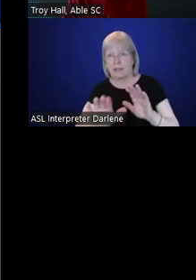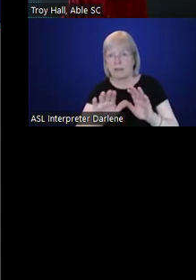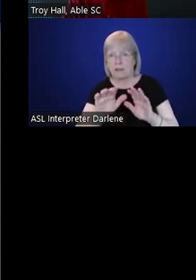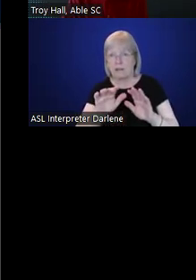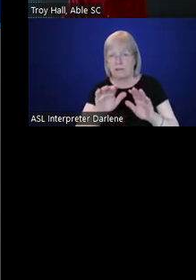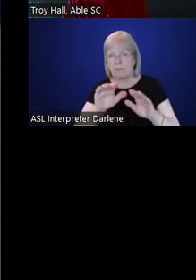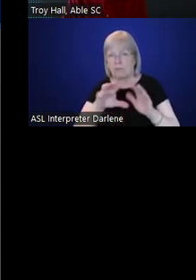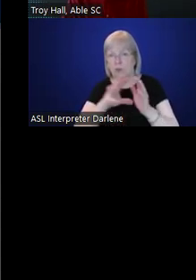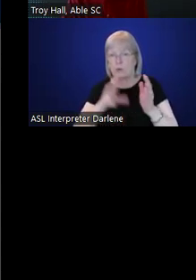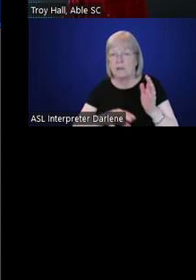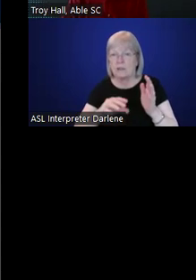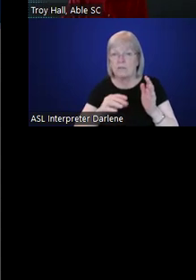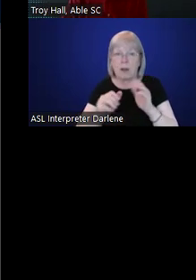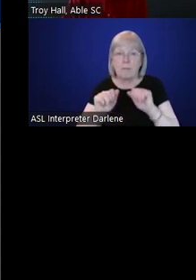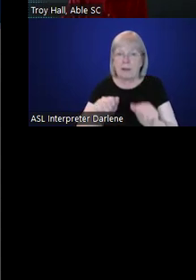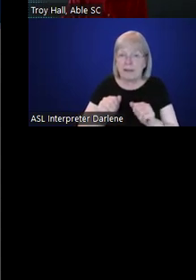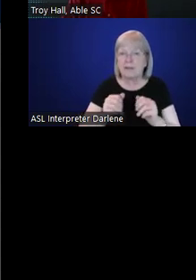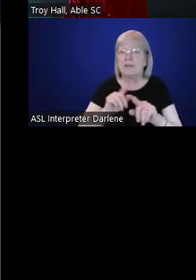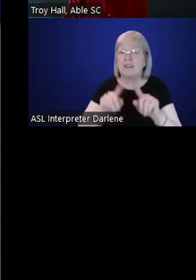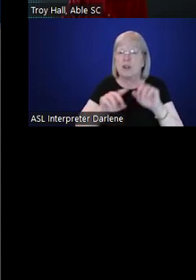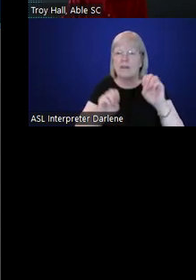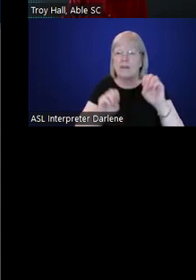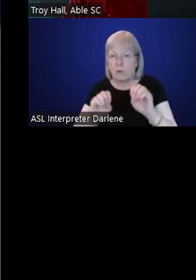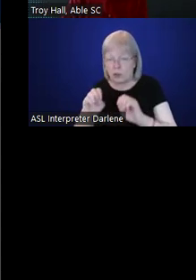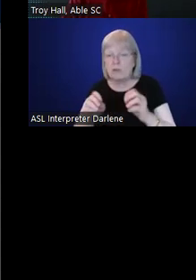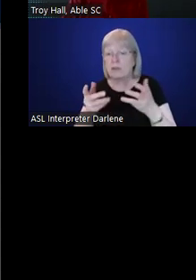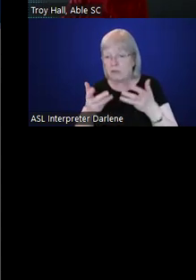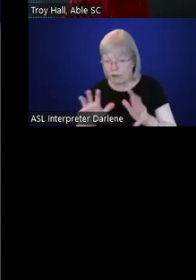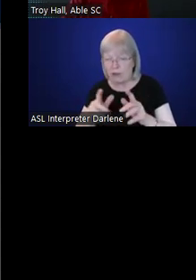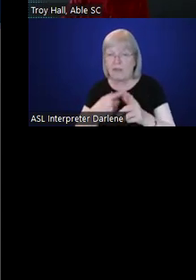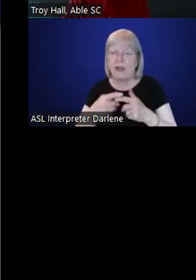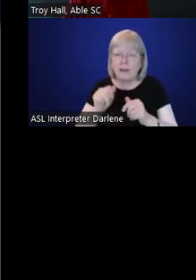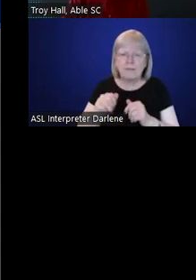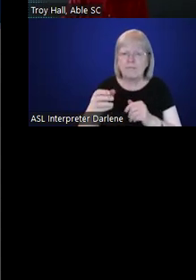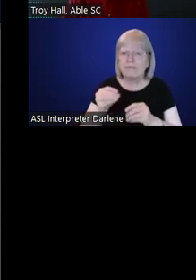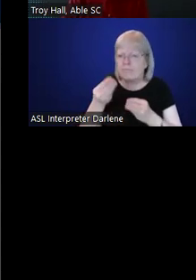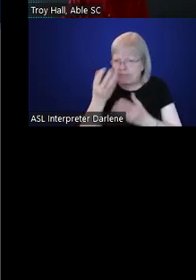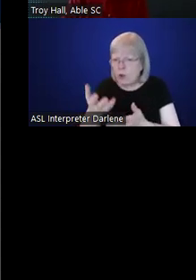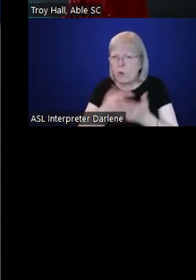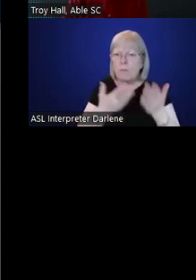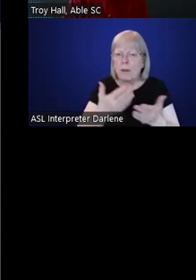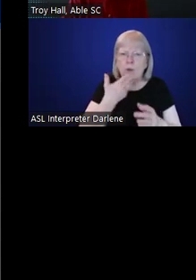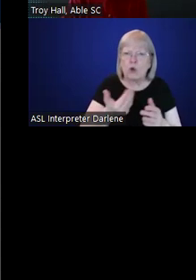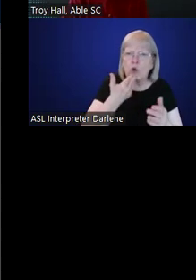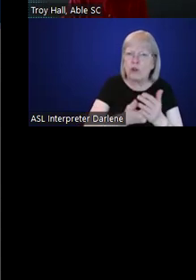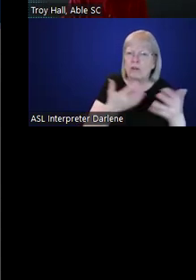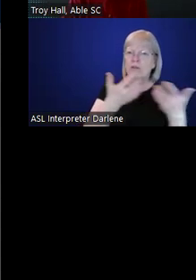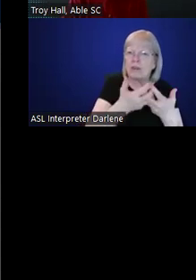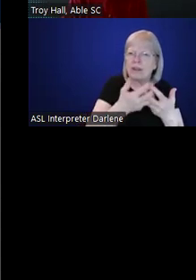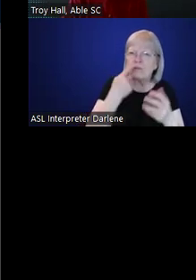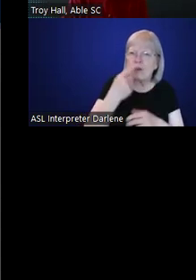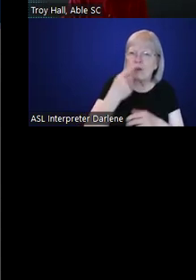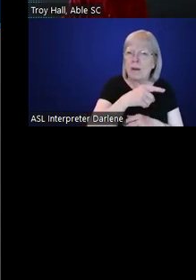through an evaluation, and then they provide guidance on what job training they might want to be a part of, what job search strategies are going to be best for